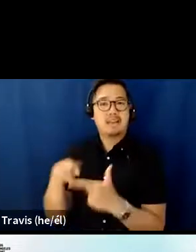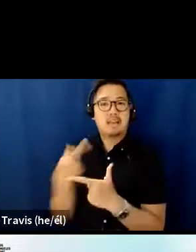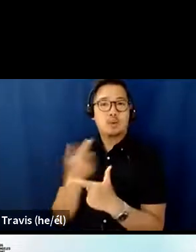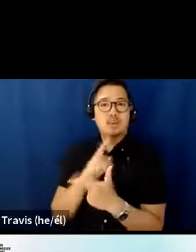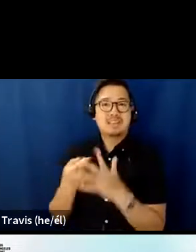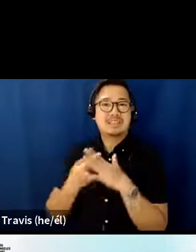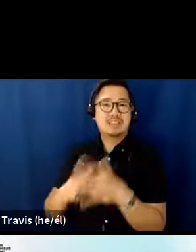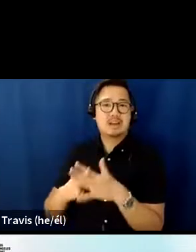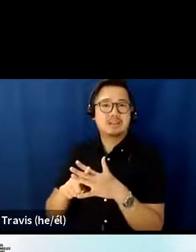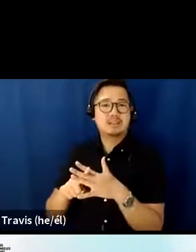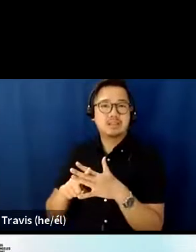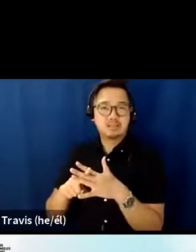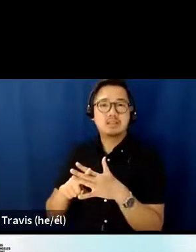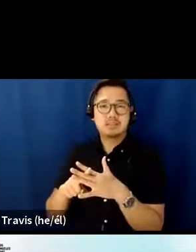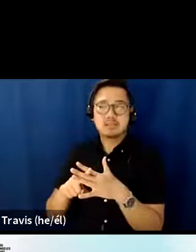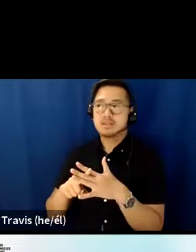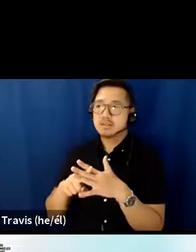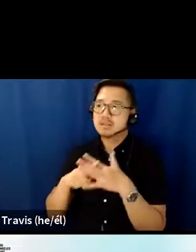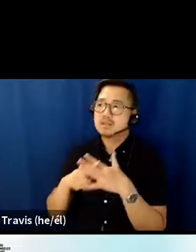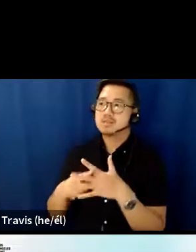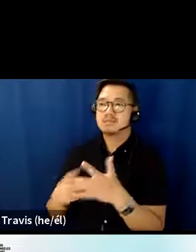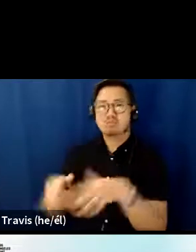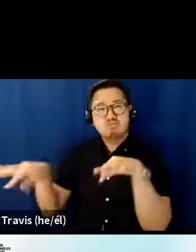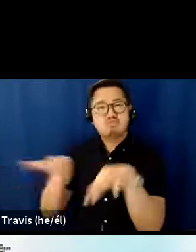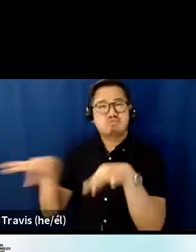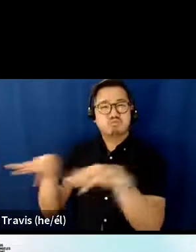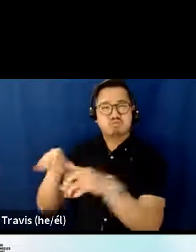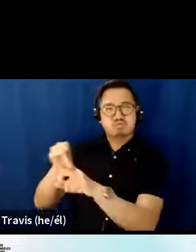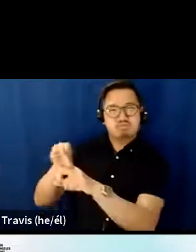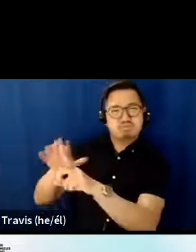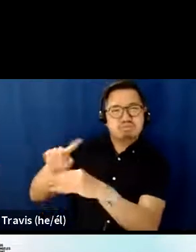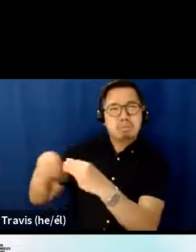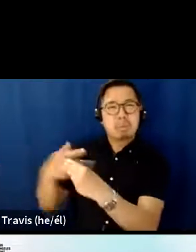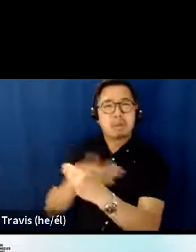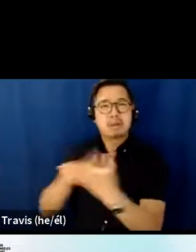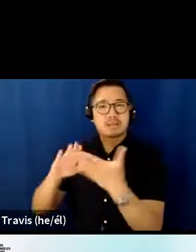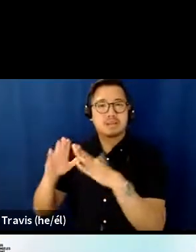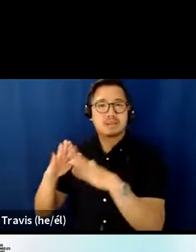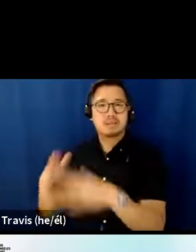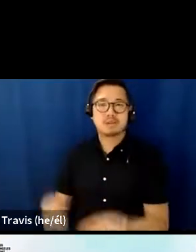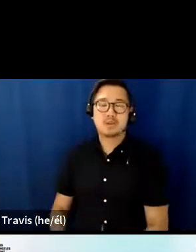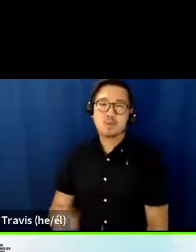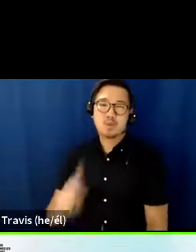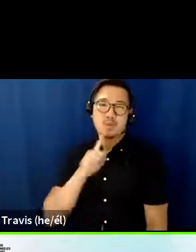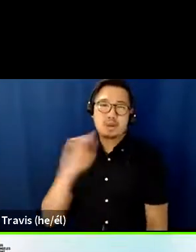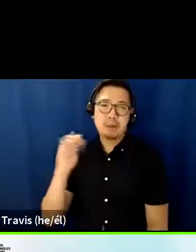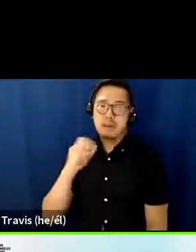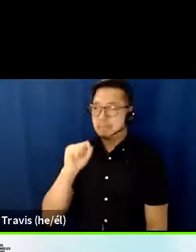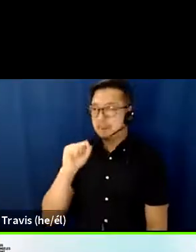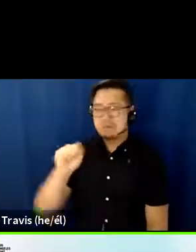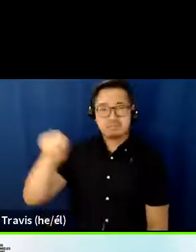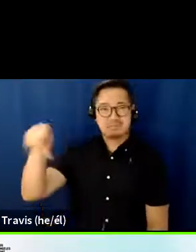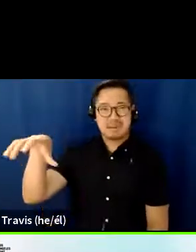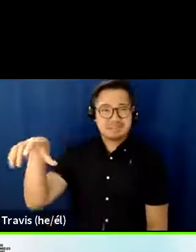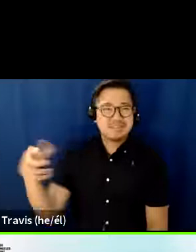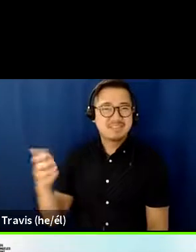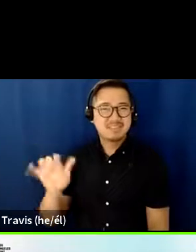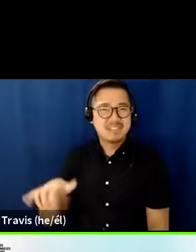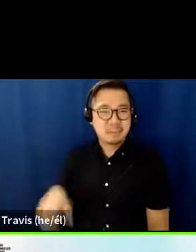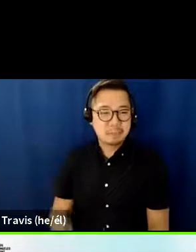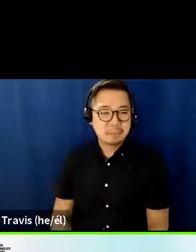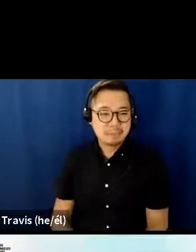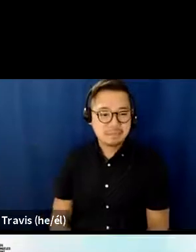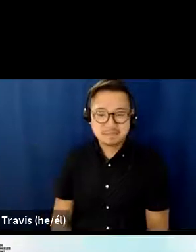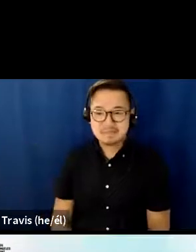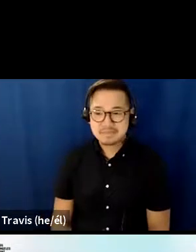mm-hmm. That's it. That's that drop the mic. That's that drop the mic. Yep. There you go. SaVanna, I'm going to stand in